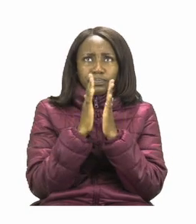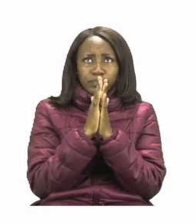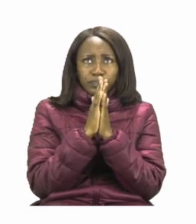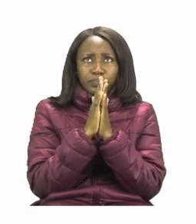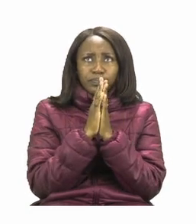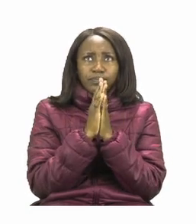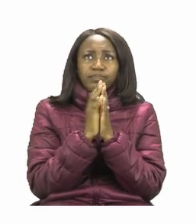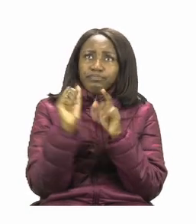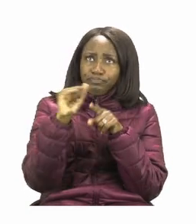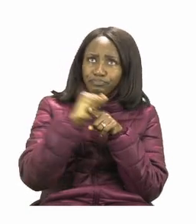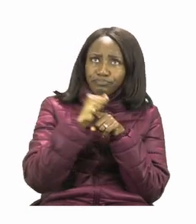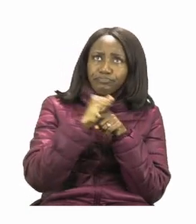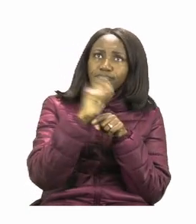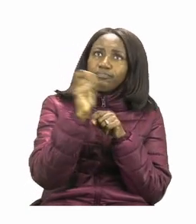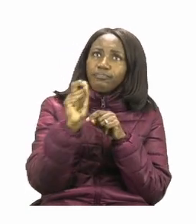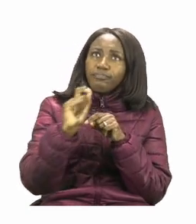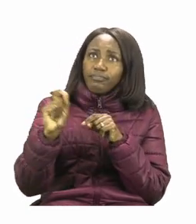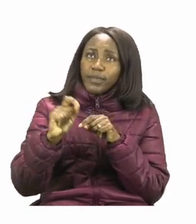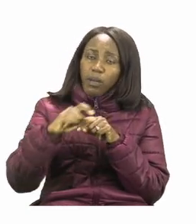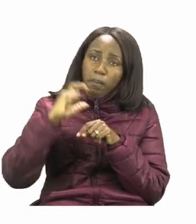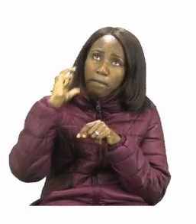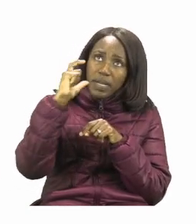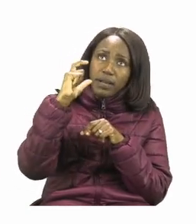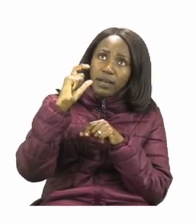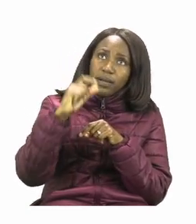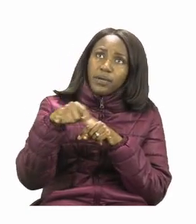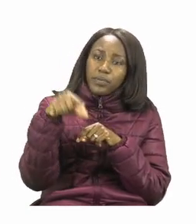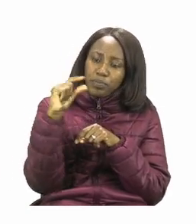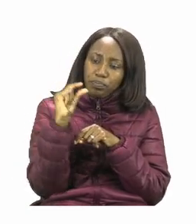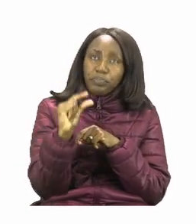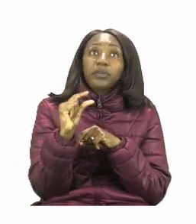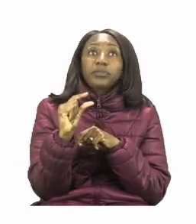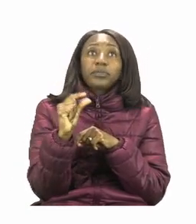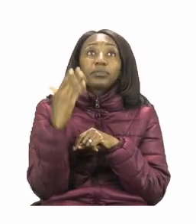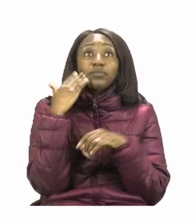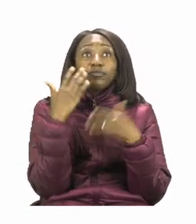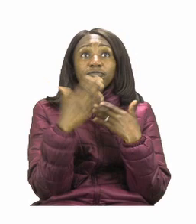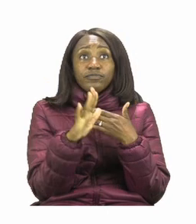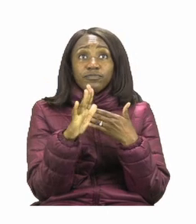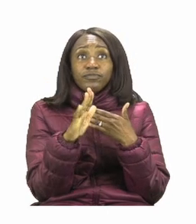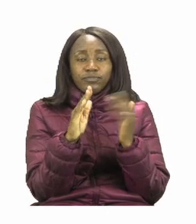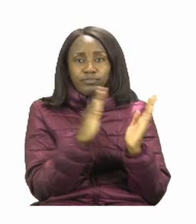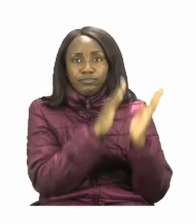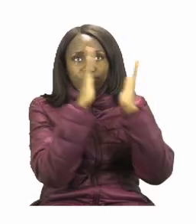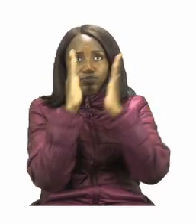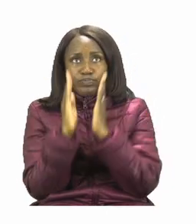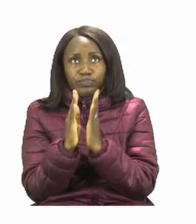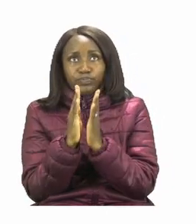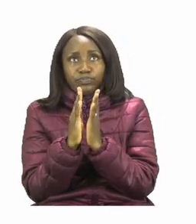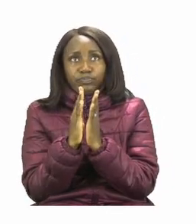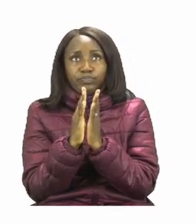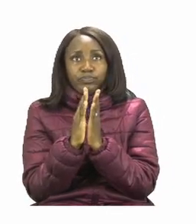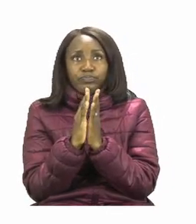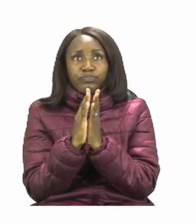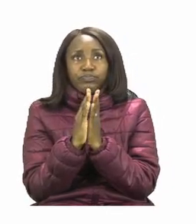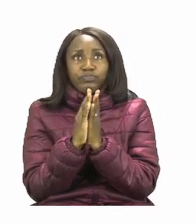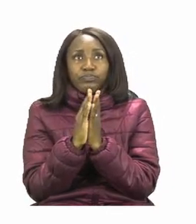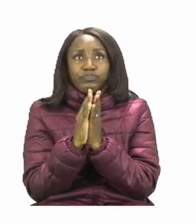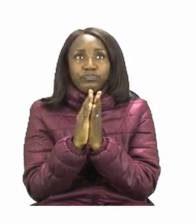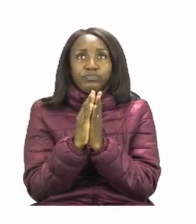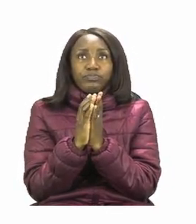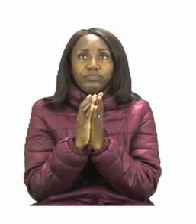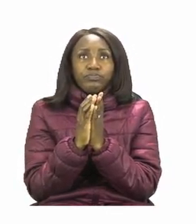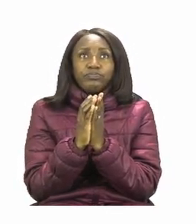capital letter and small letter. When you are done, you can move on to number 1, where you're going to